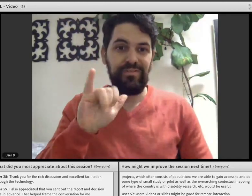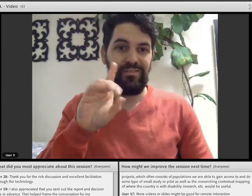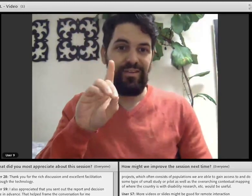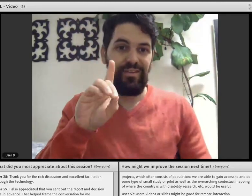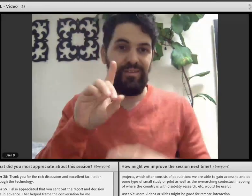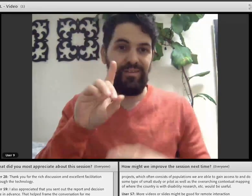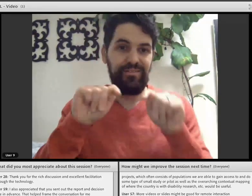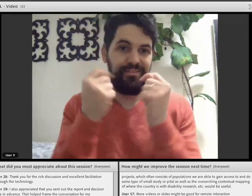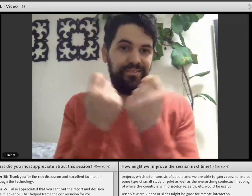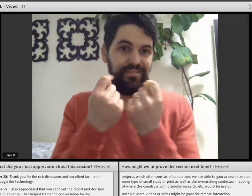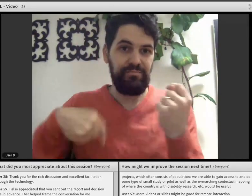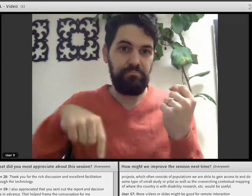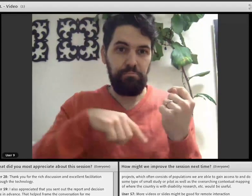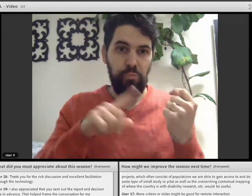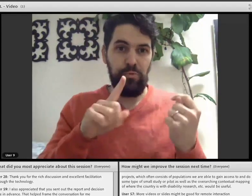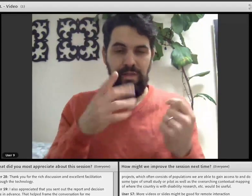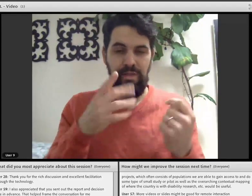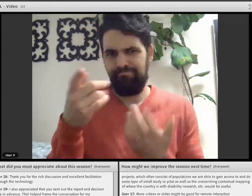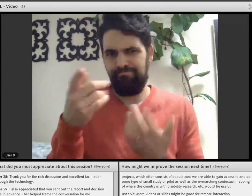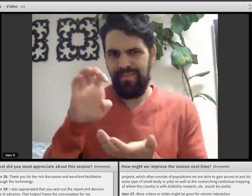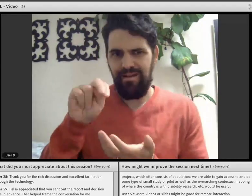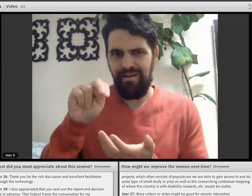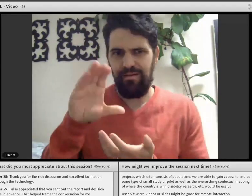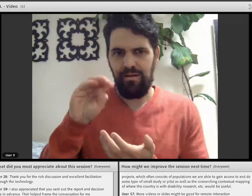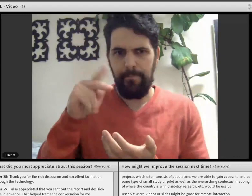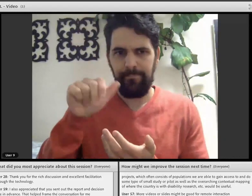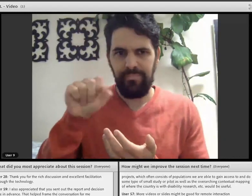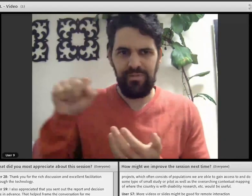for children with disabilities to be included in the classroom.